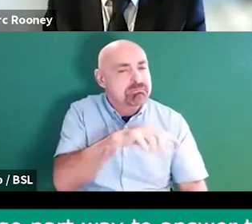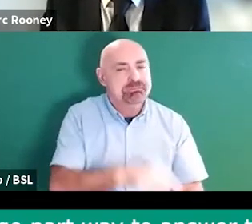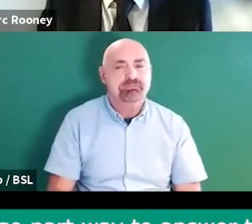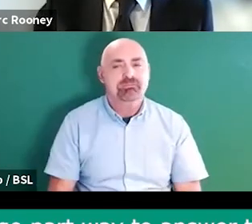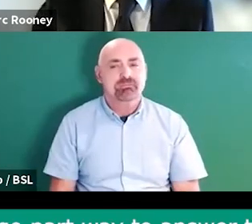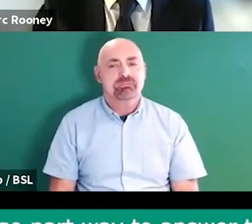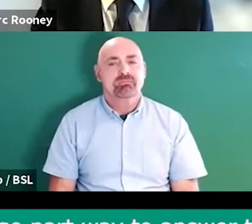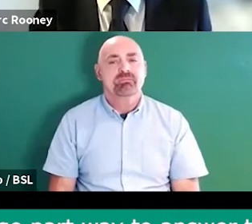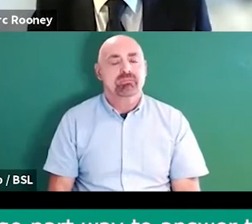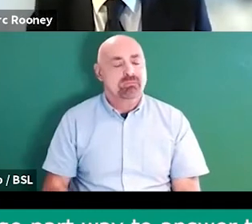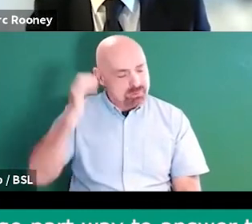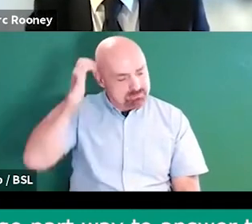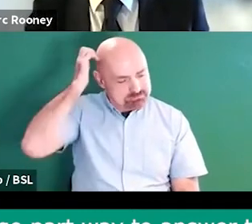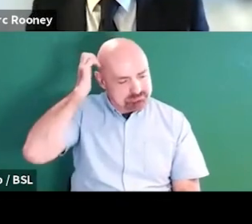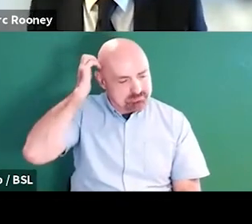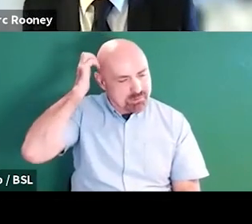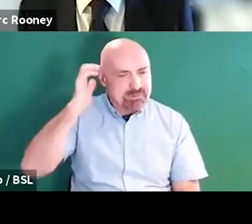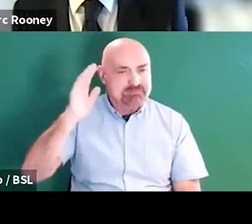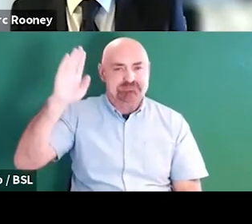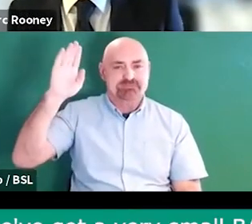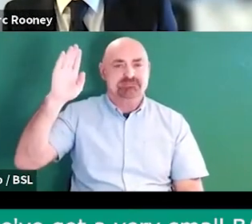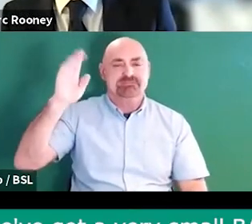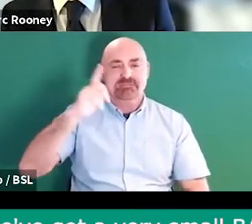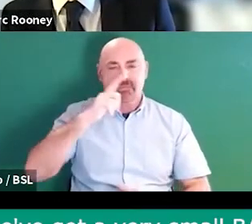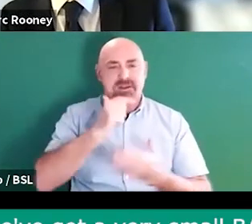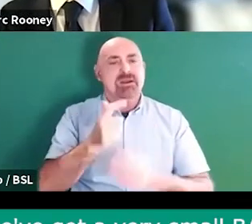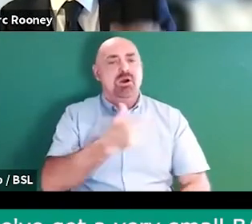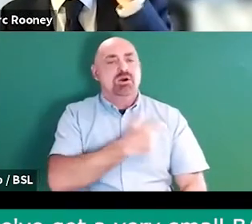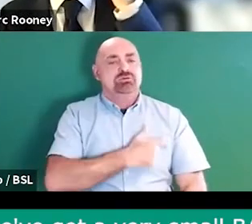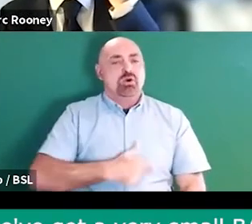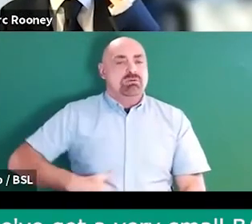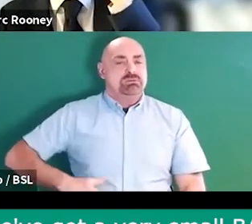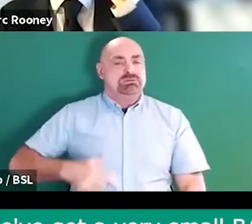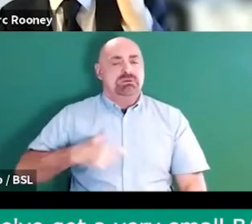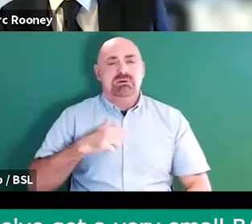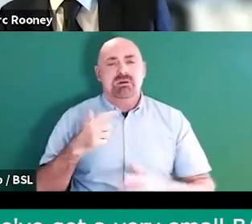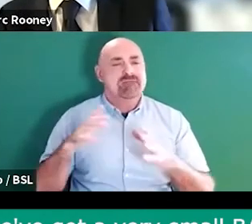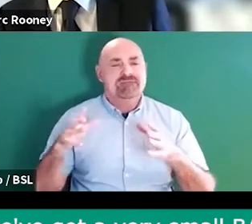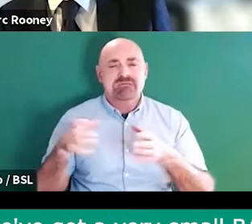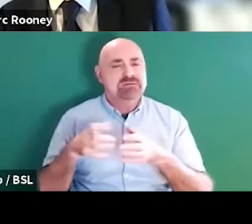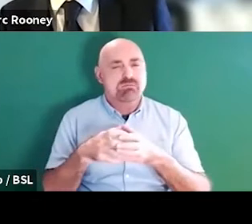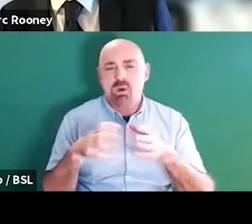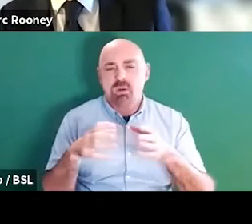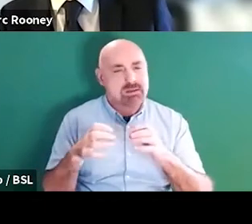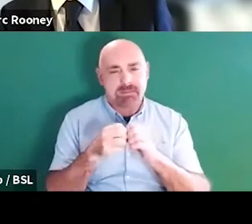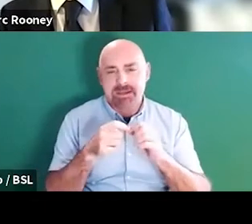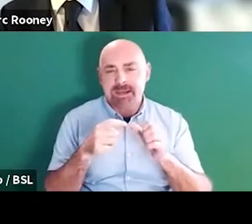I could go partway to answer that, Dina. In Doncaster, we've got a very small BAME community,